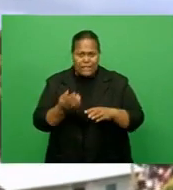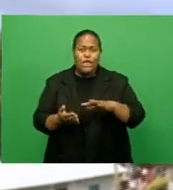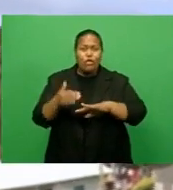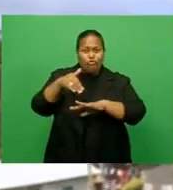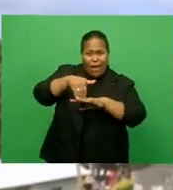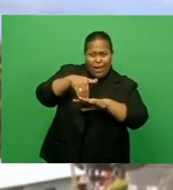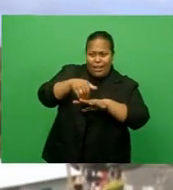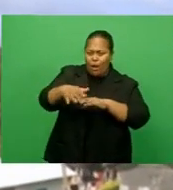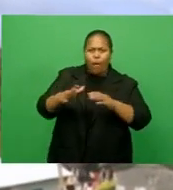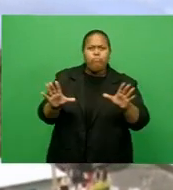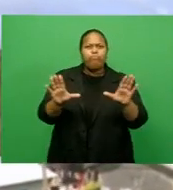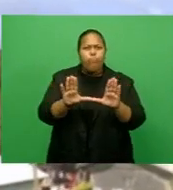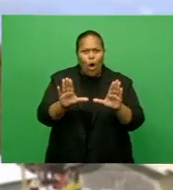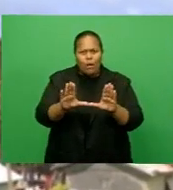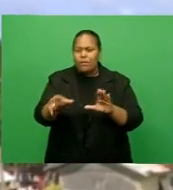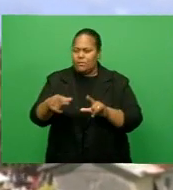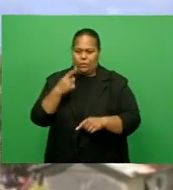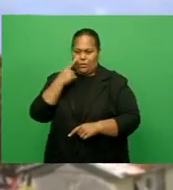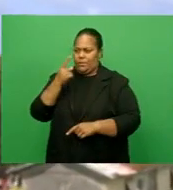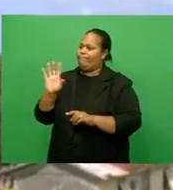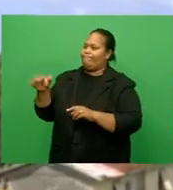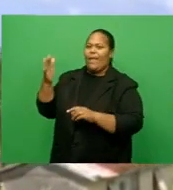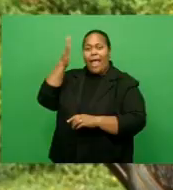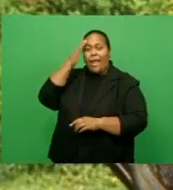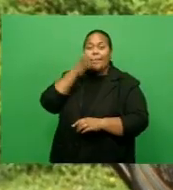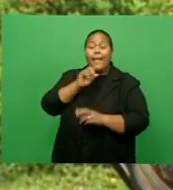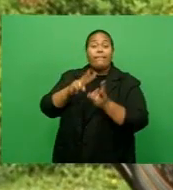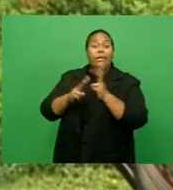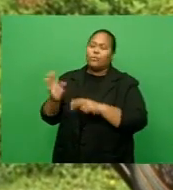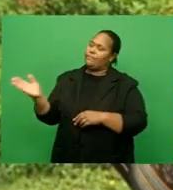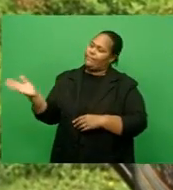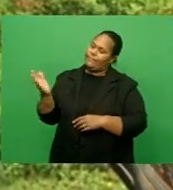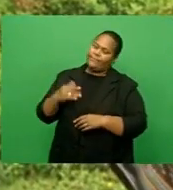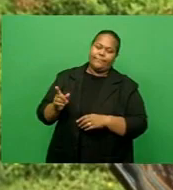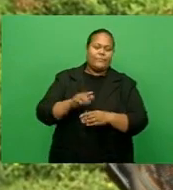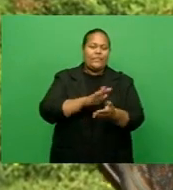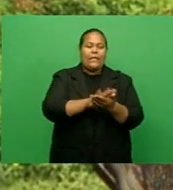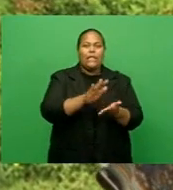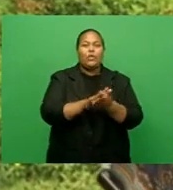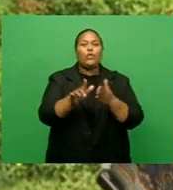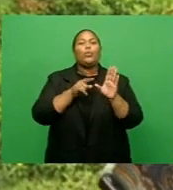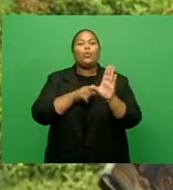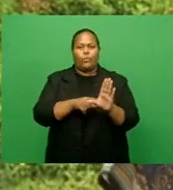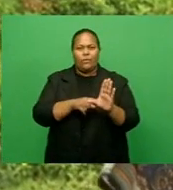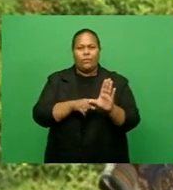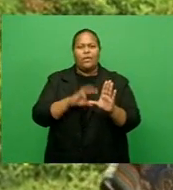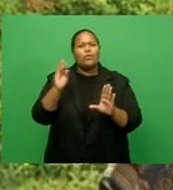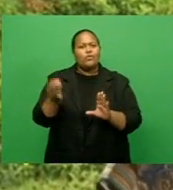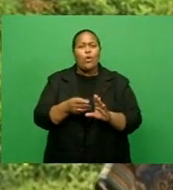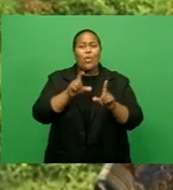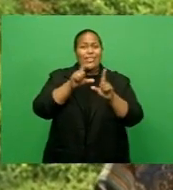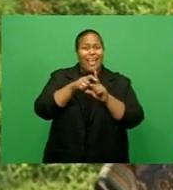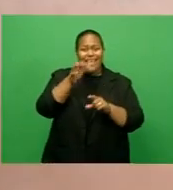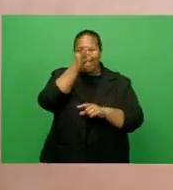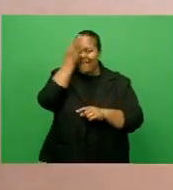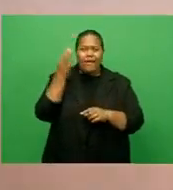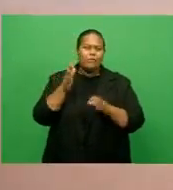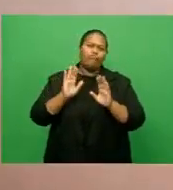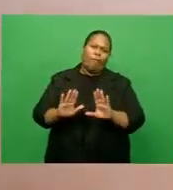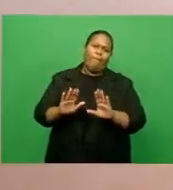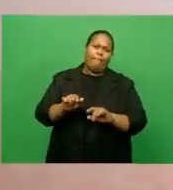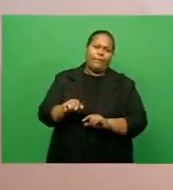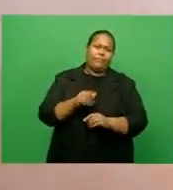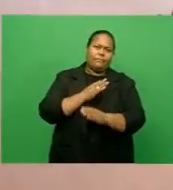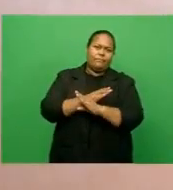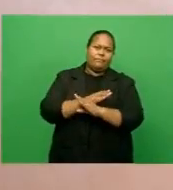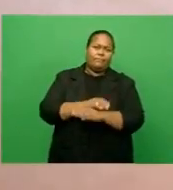Turanganikoro and male youth to ensure the drains are cleared of stagnant water to reduce the risk of dengue fever. As